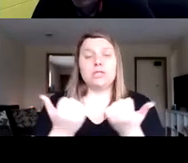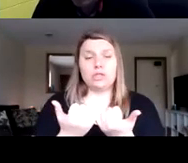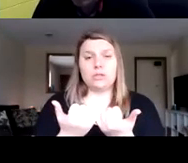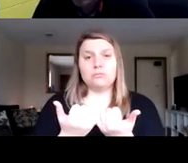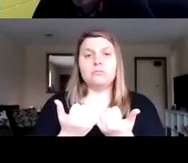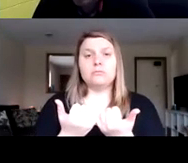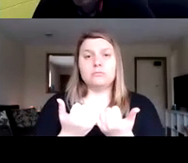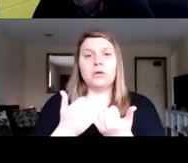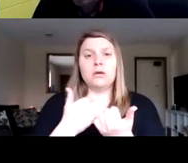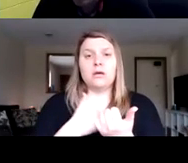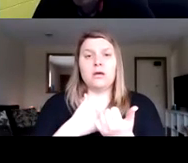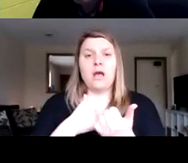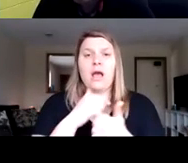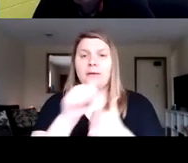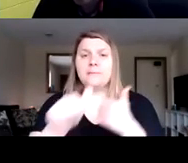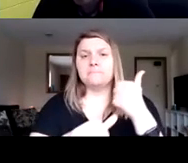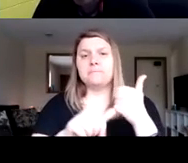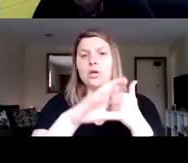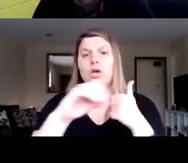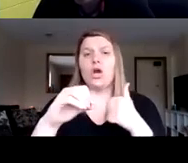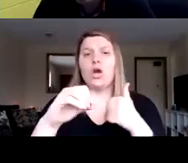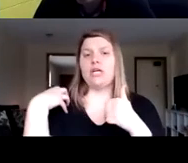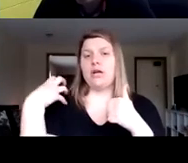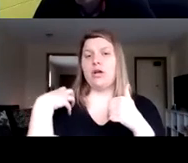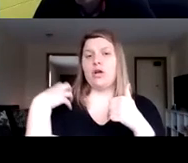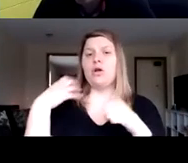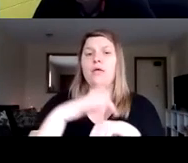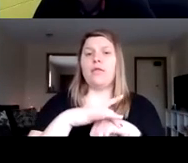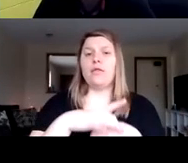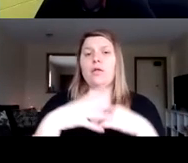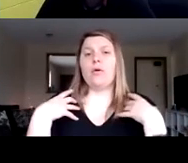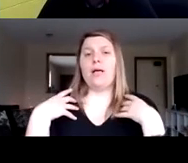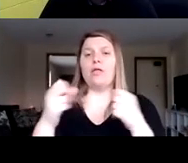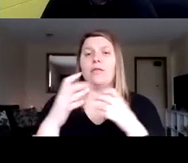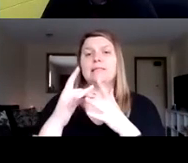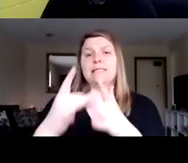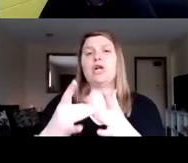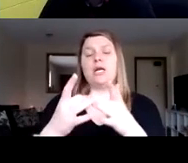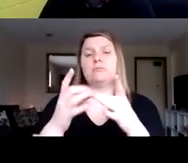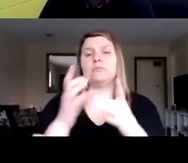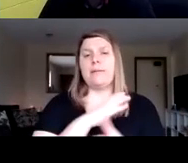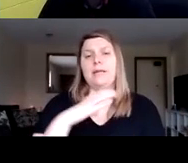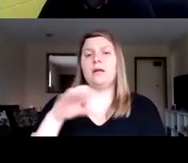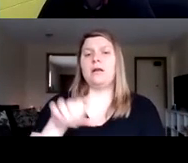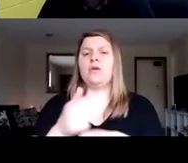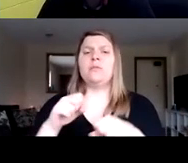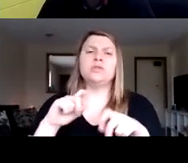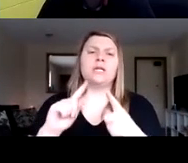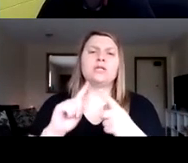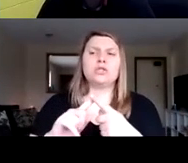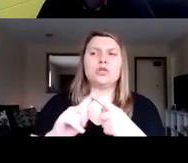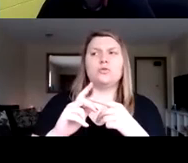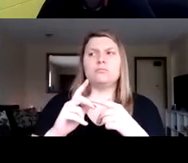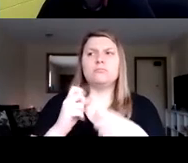I co-chair their global health steering committee, and it's another opportunity to kind of build